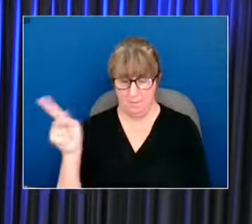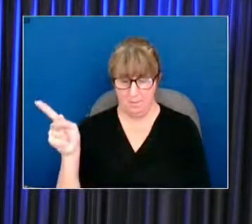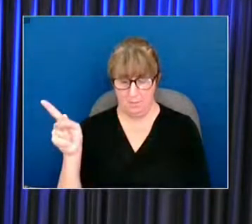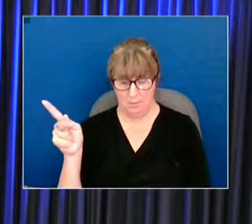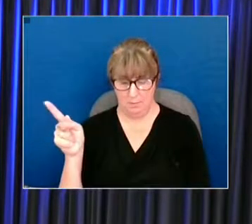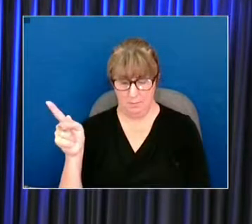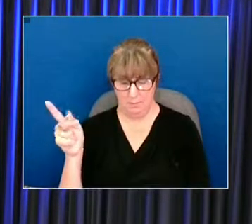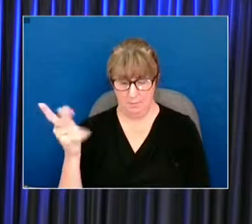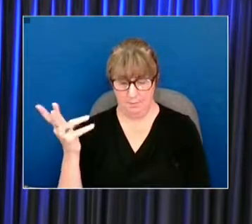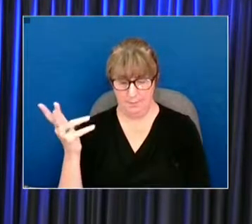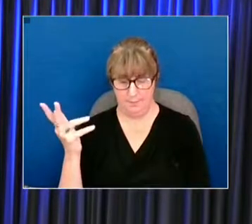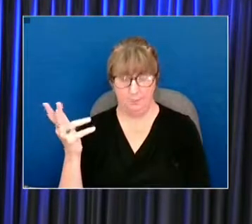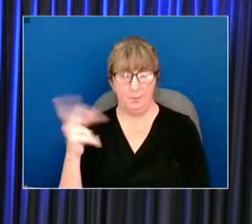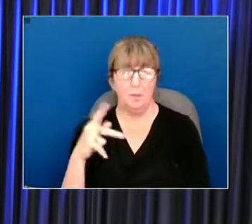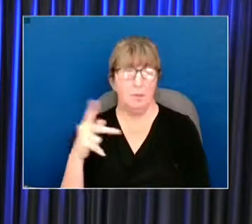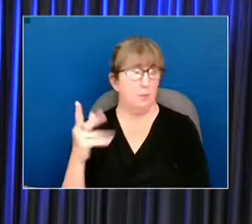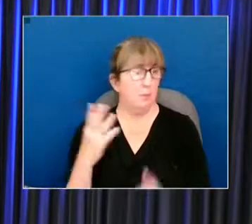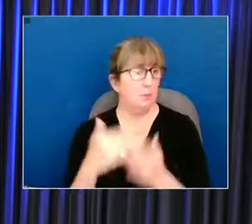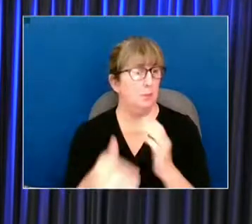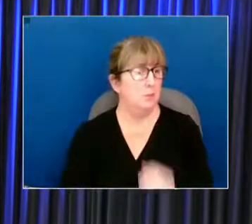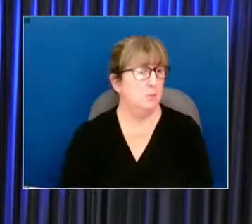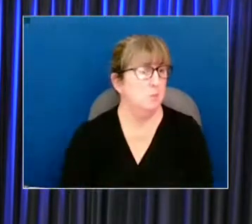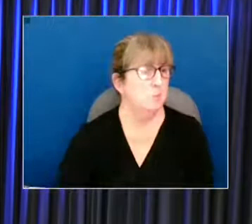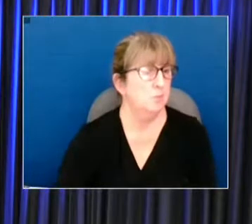PowerPoint component.